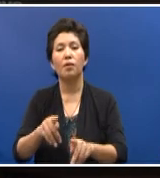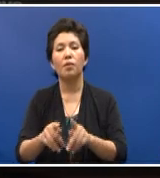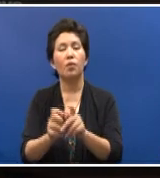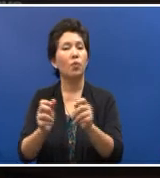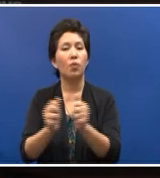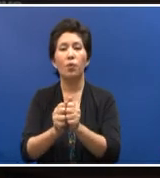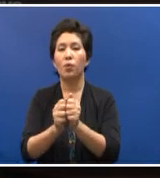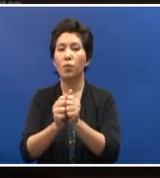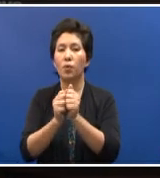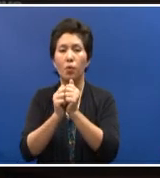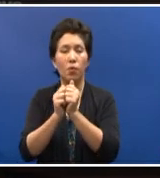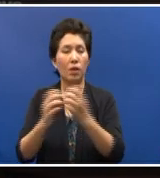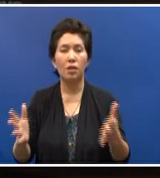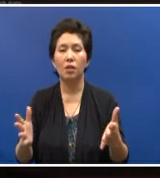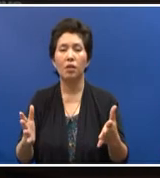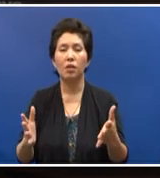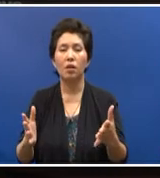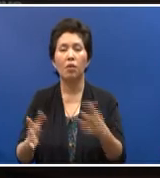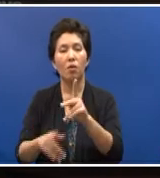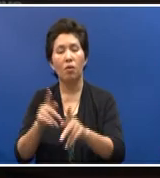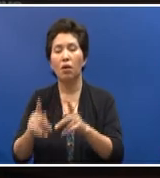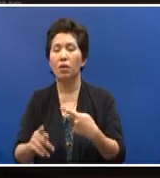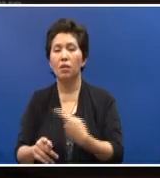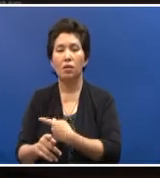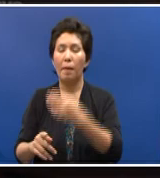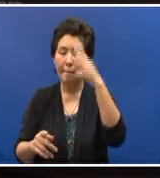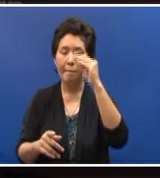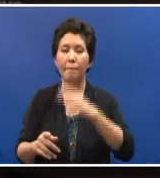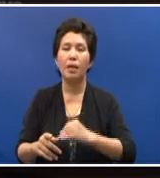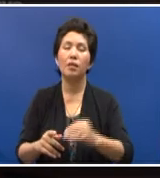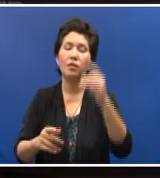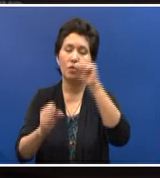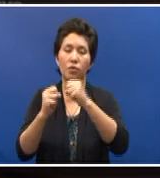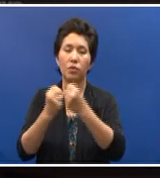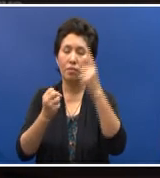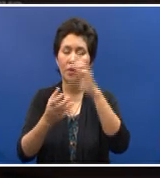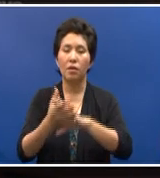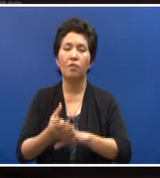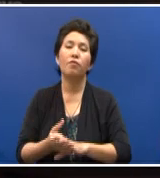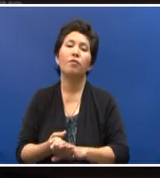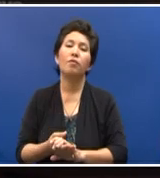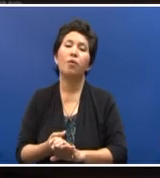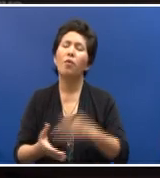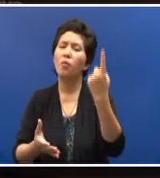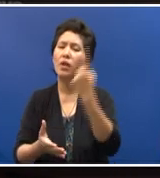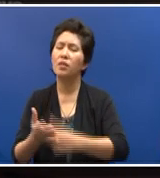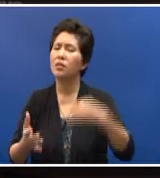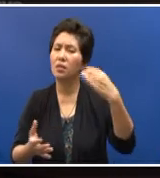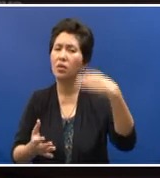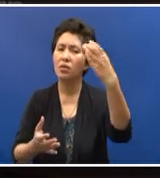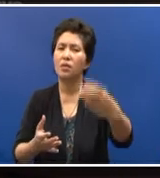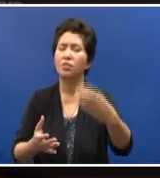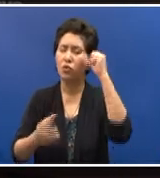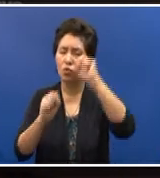our previous tutorials, we always put men as social beings. So you have to understand what is the concept of